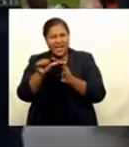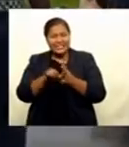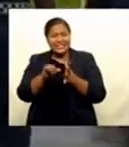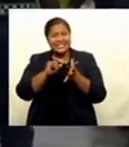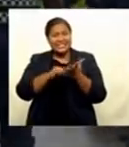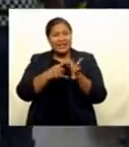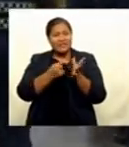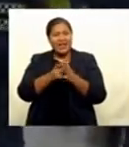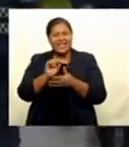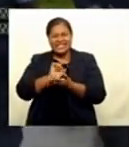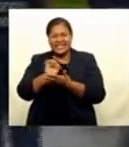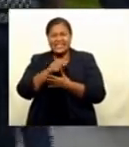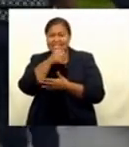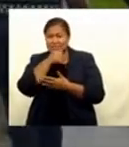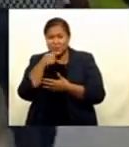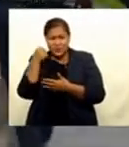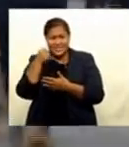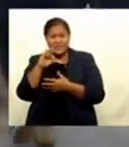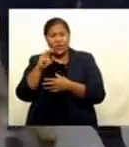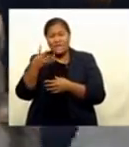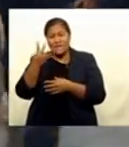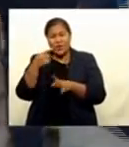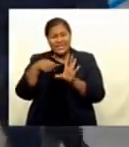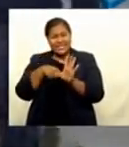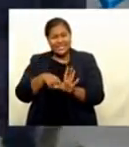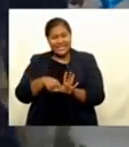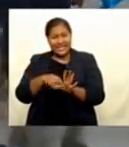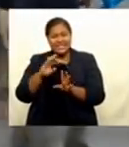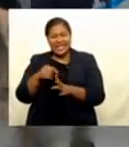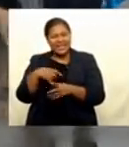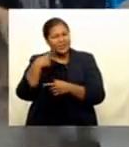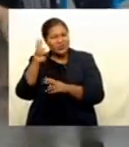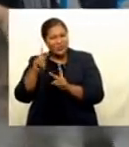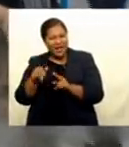selling sweets and snacks for 14 years and takes care of her daughter.